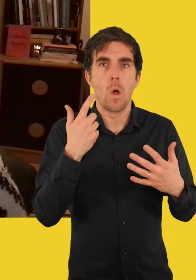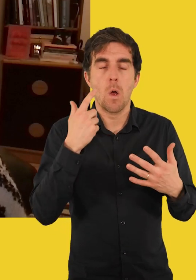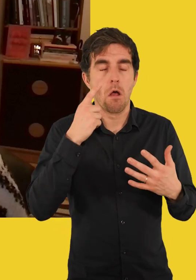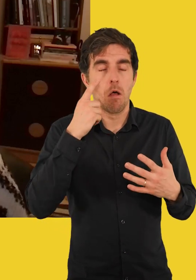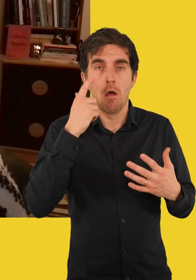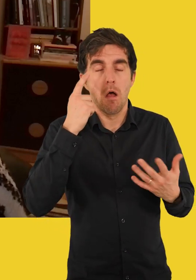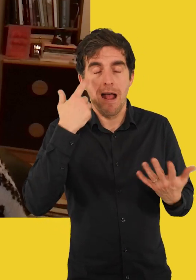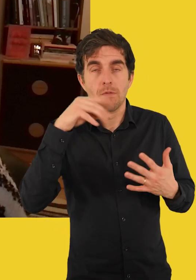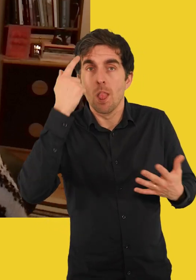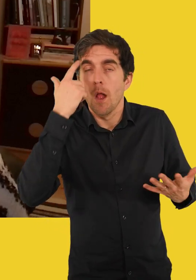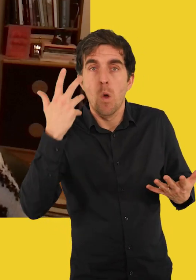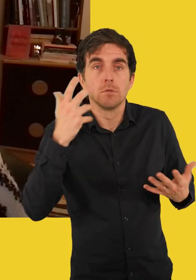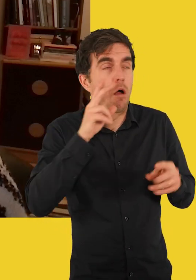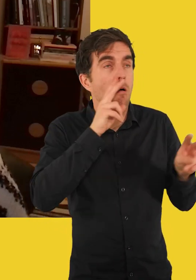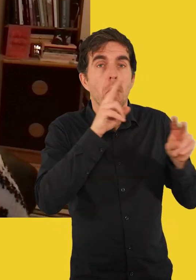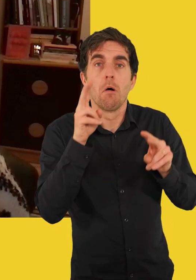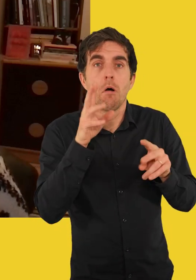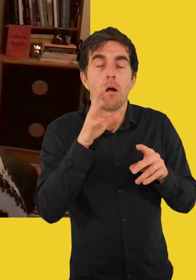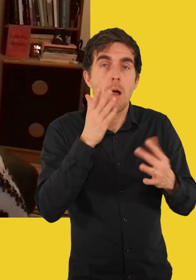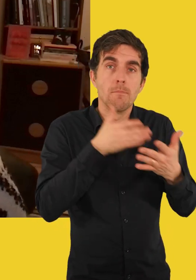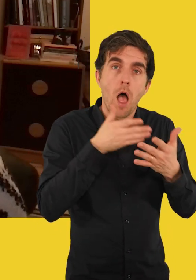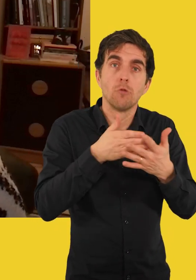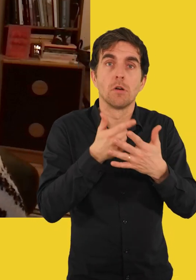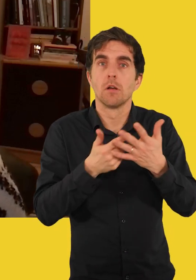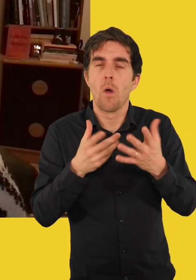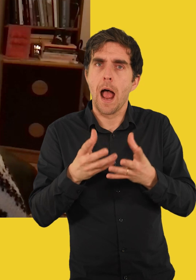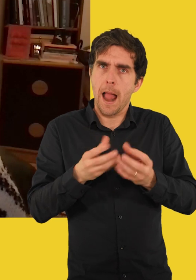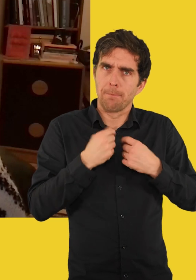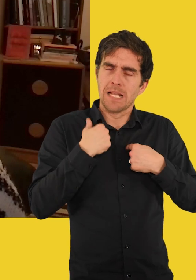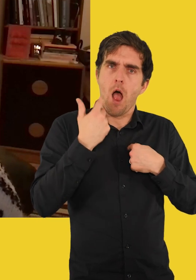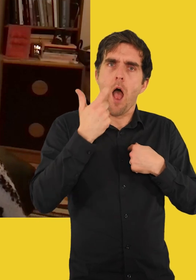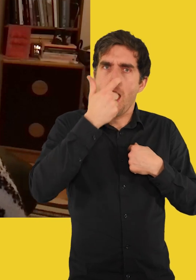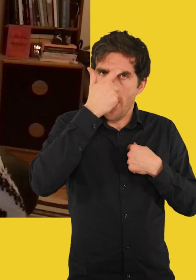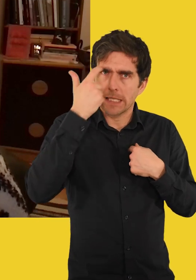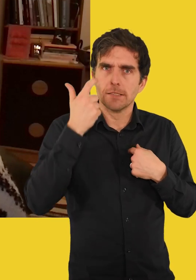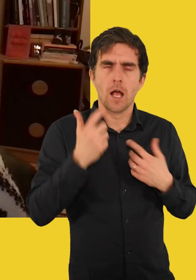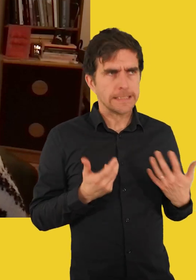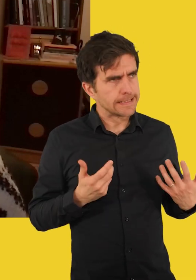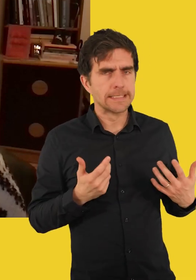notice access and barriers everywhere. And it helped me to sort of understand,